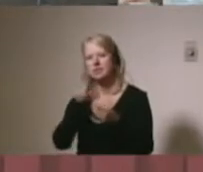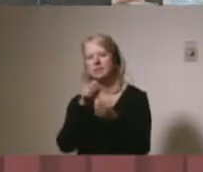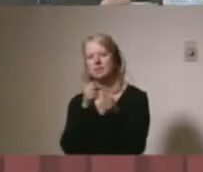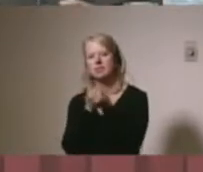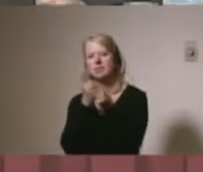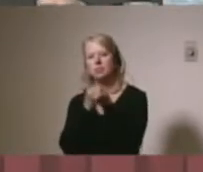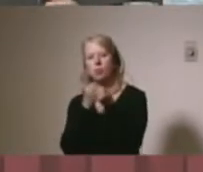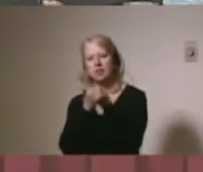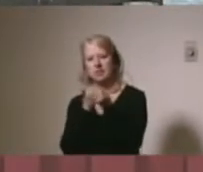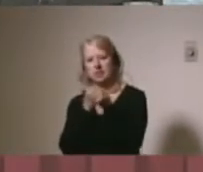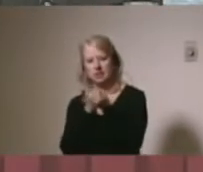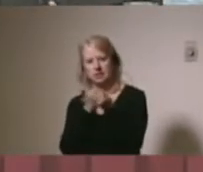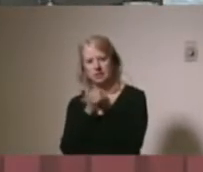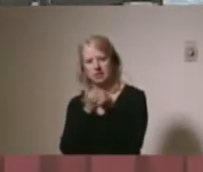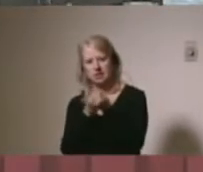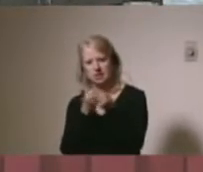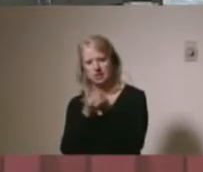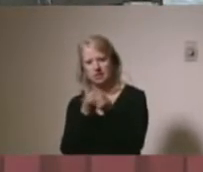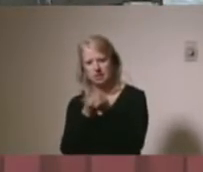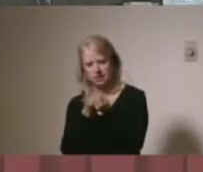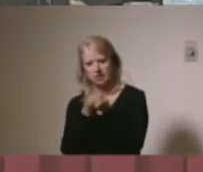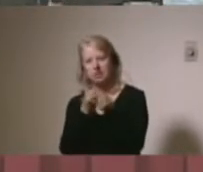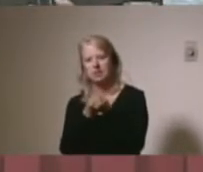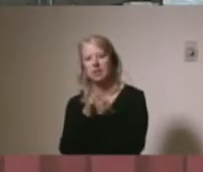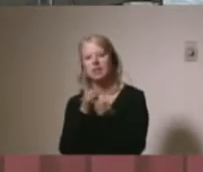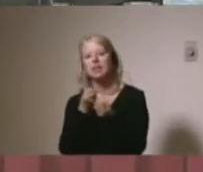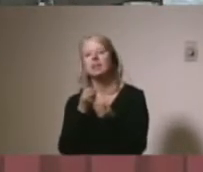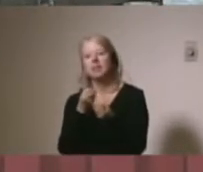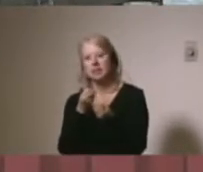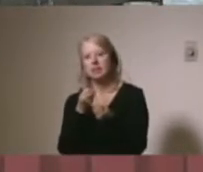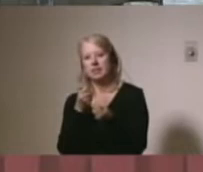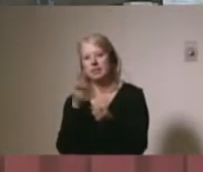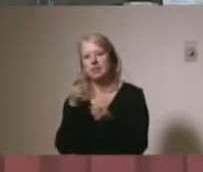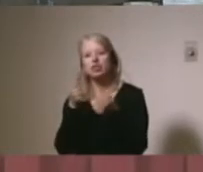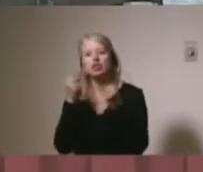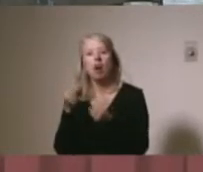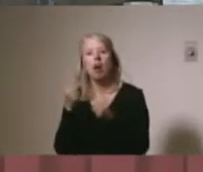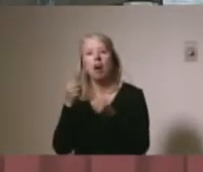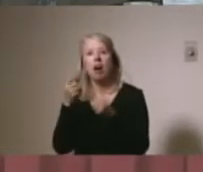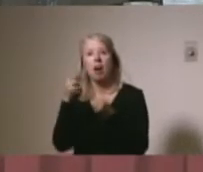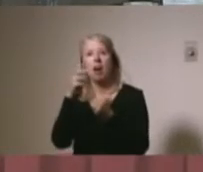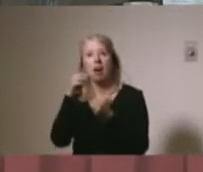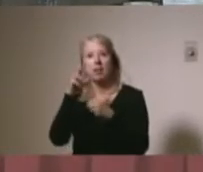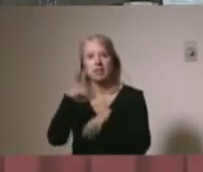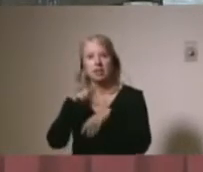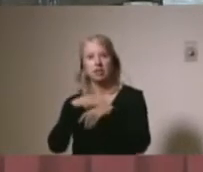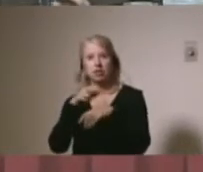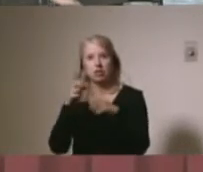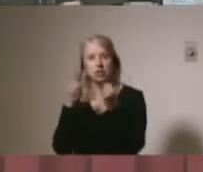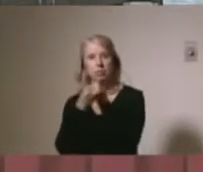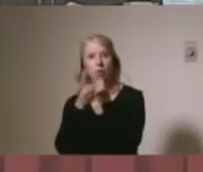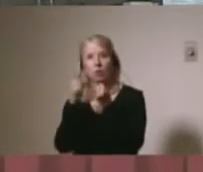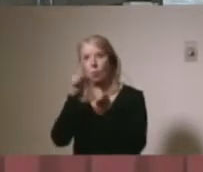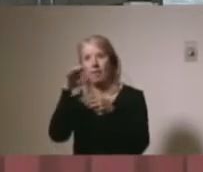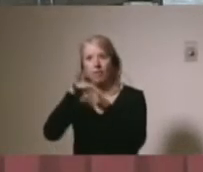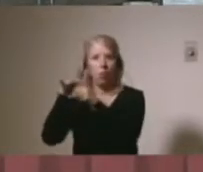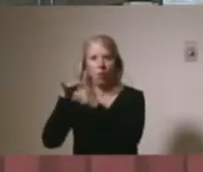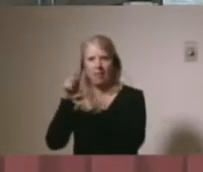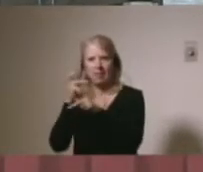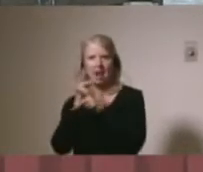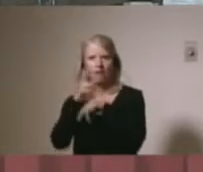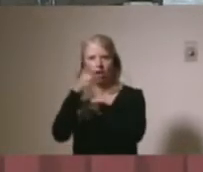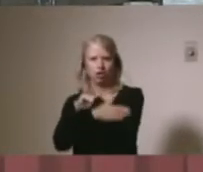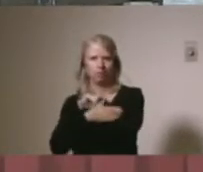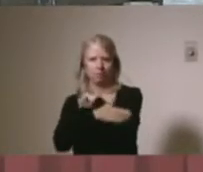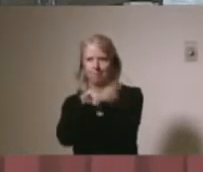support of National Party support is in the rural sector, you see. So they had to be careful